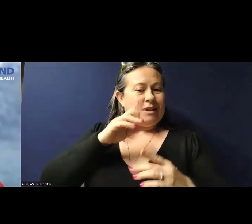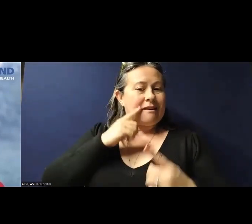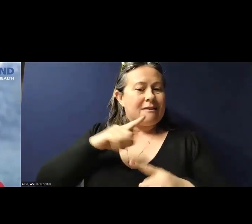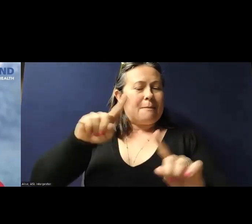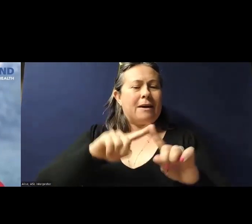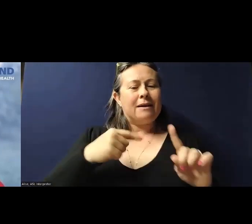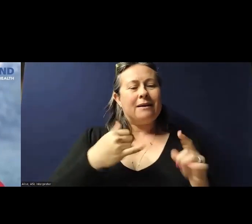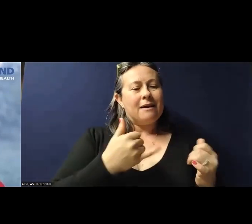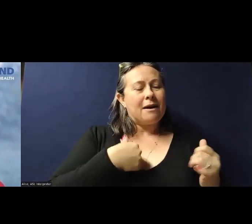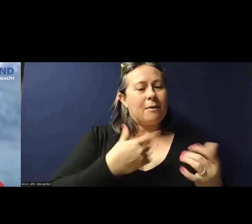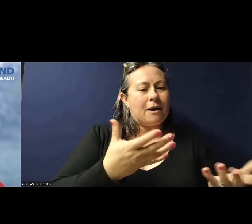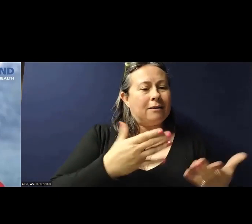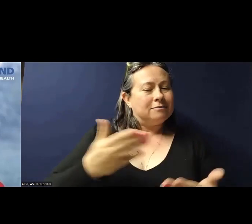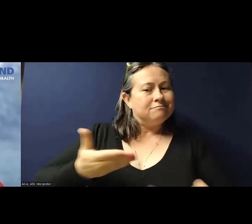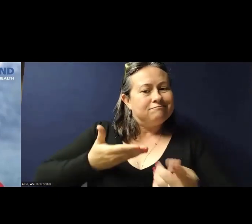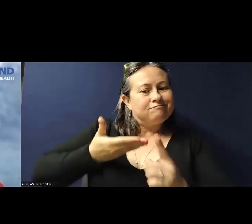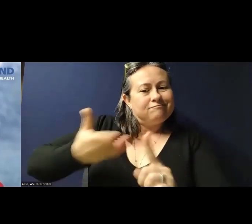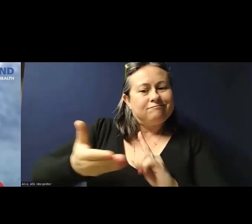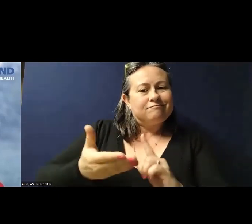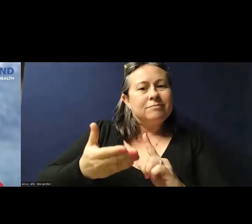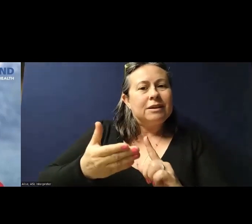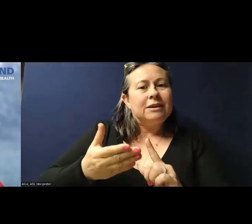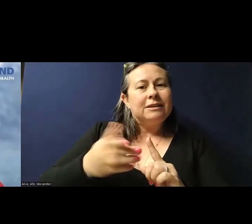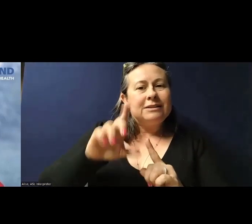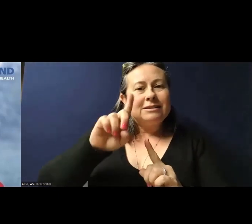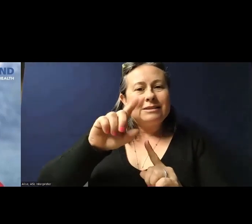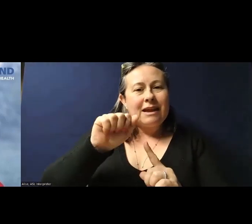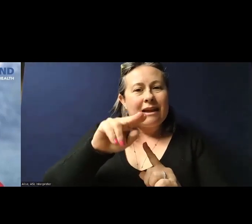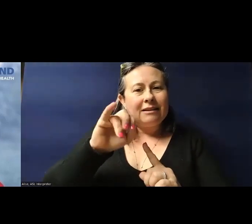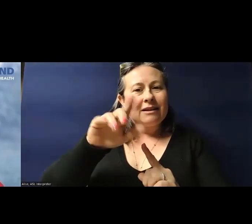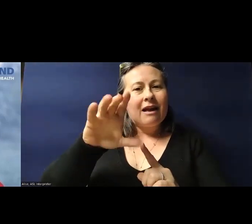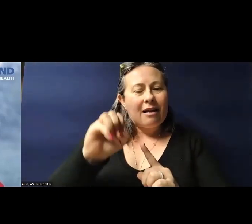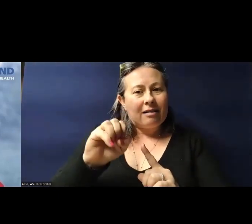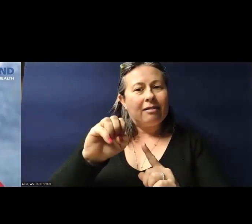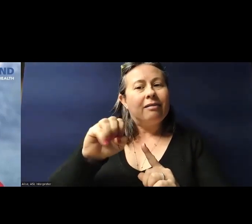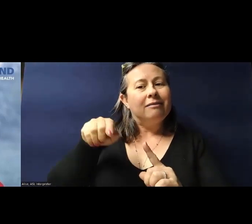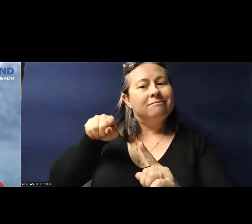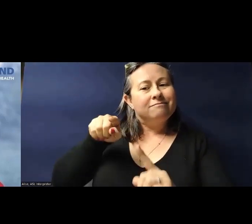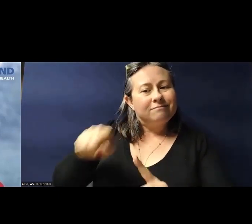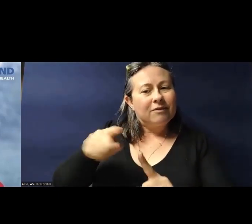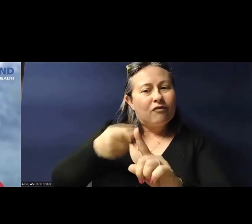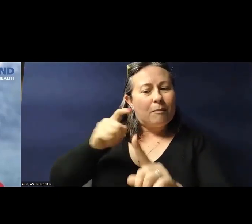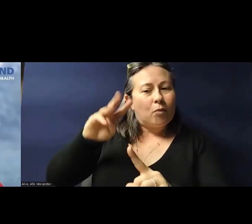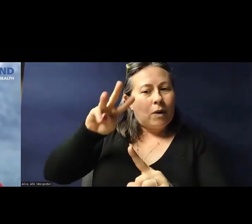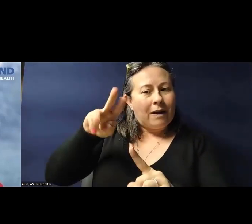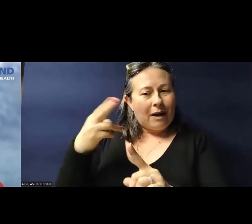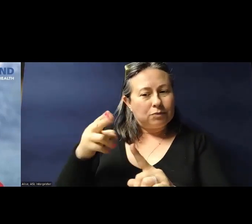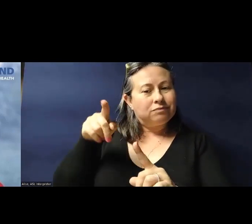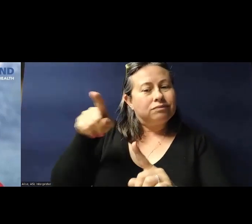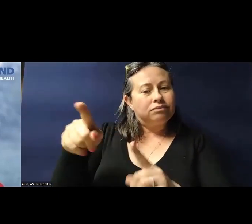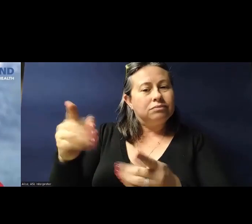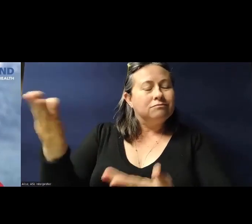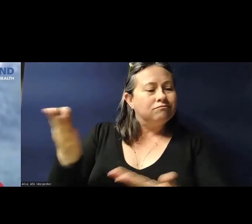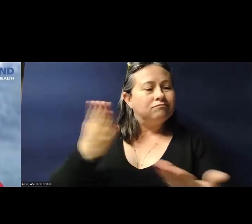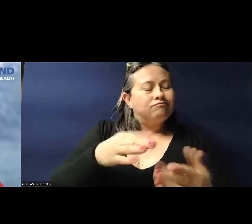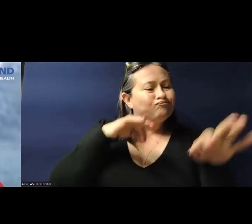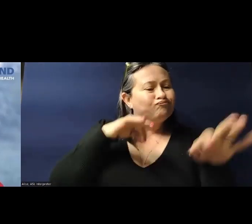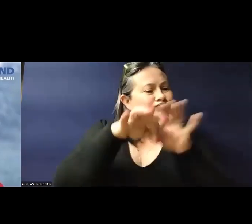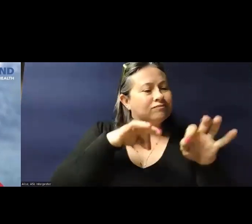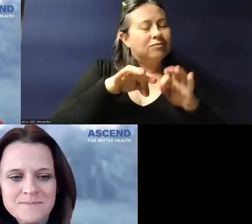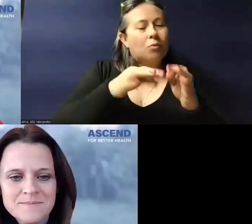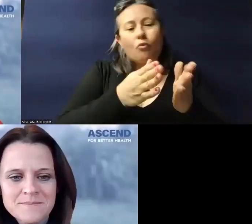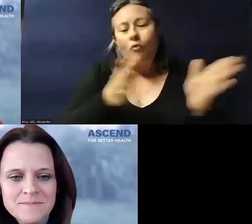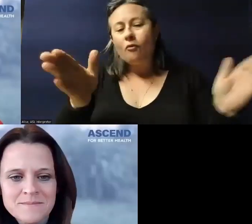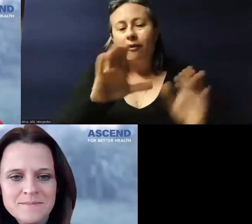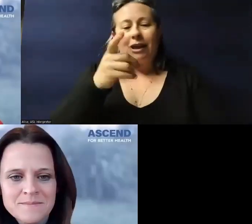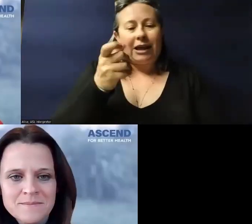Carnival, White House Cancer Moonshot Coordinator, to provide more information on the broader anti-cancer effort and how